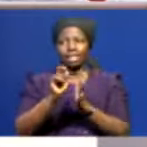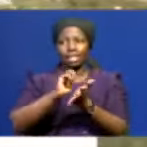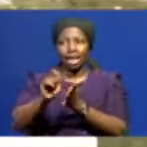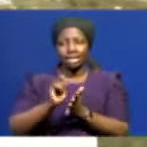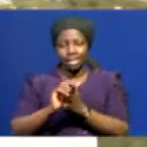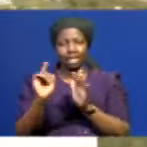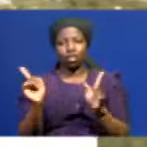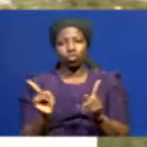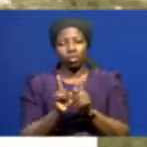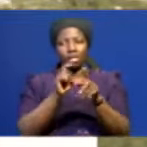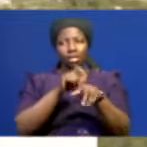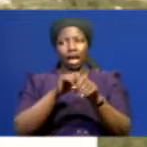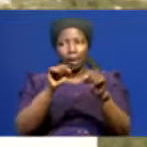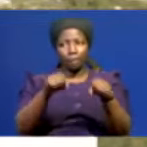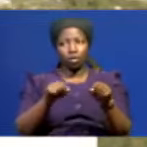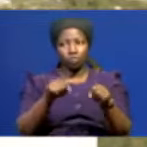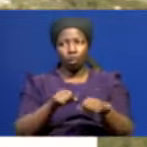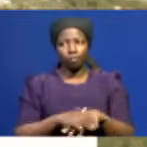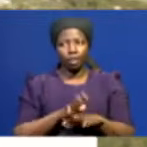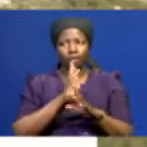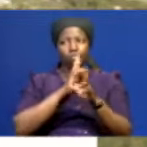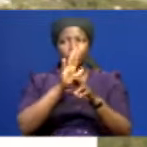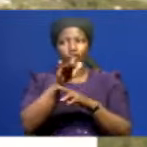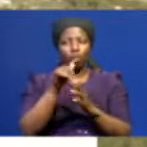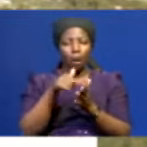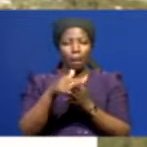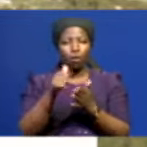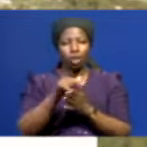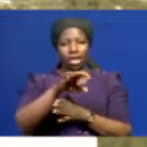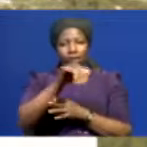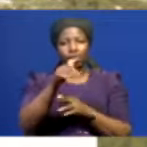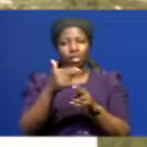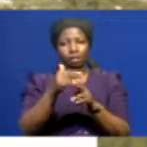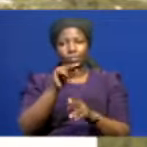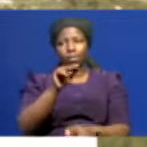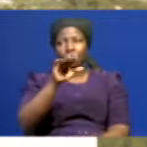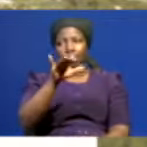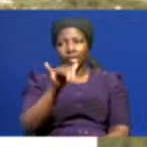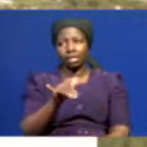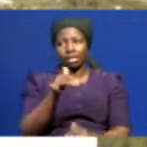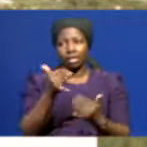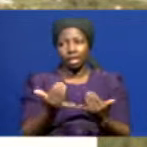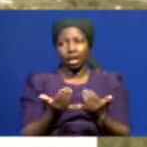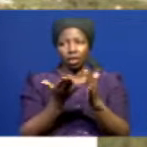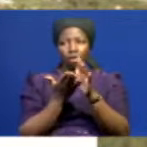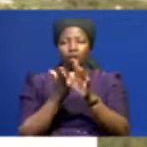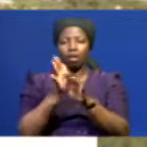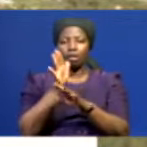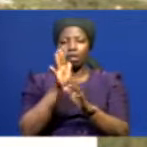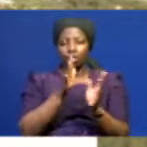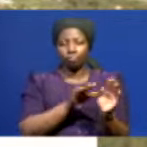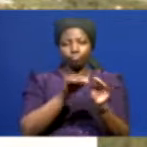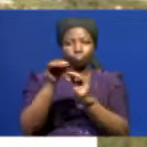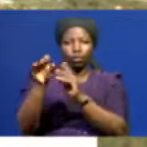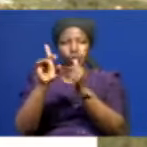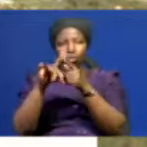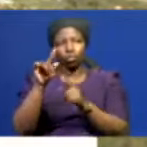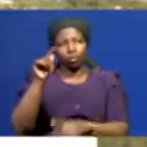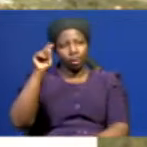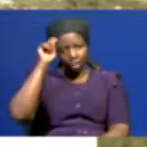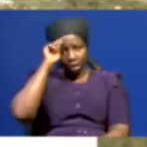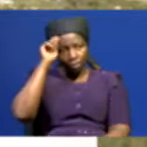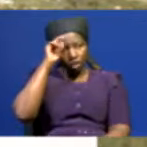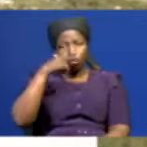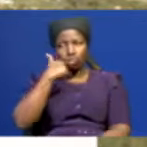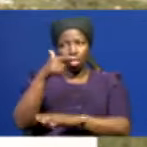possible. Reporting from Makueni County, I'm Nancy Okware, and I now hand you over to my colleague Timothy Kipnusu, who was